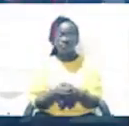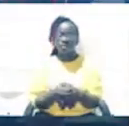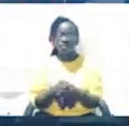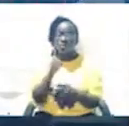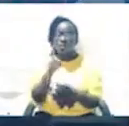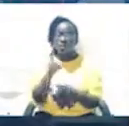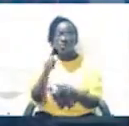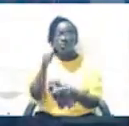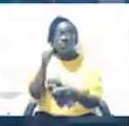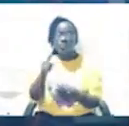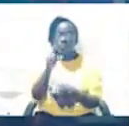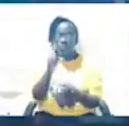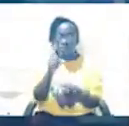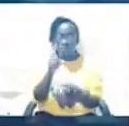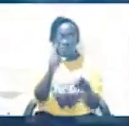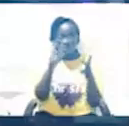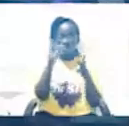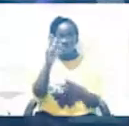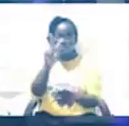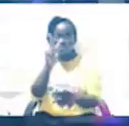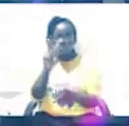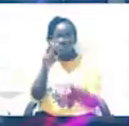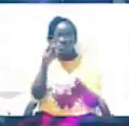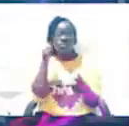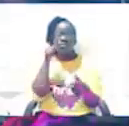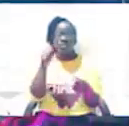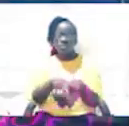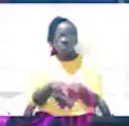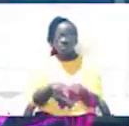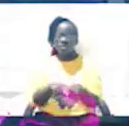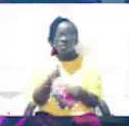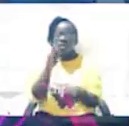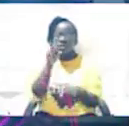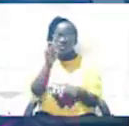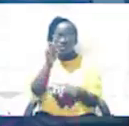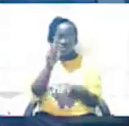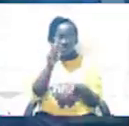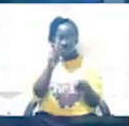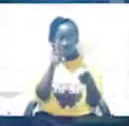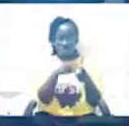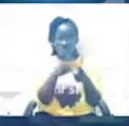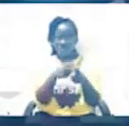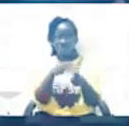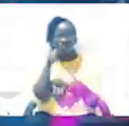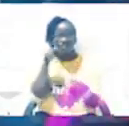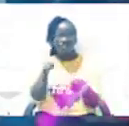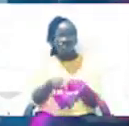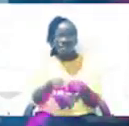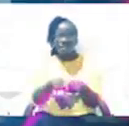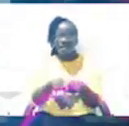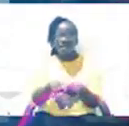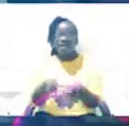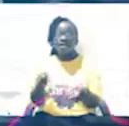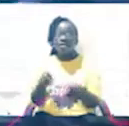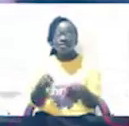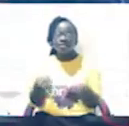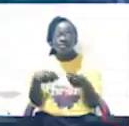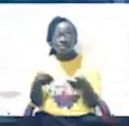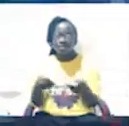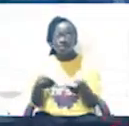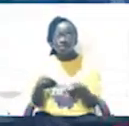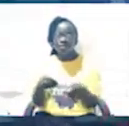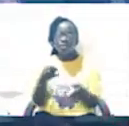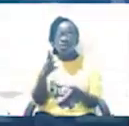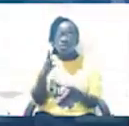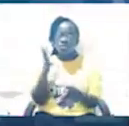Mary, our friend Maria, who put very precious oil on the head of Jesus. Oh no, no, dear, do some echo go Jesus on and wiped it with her hair. Now